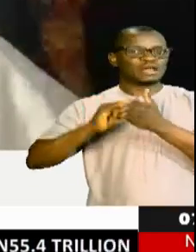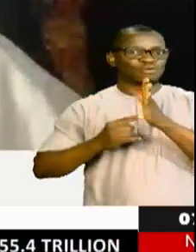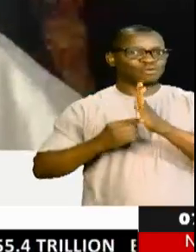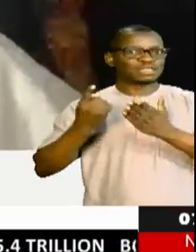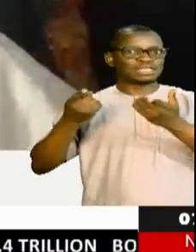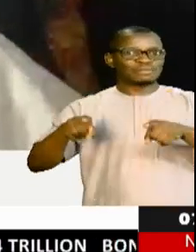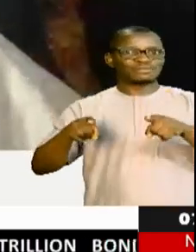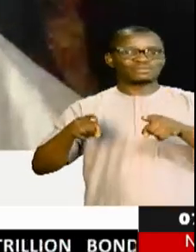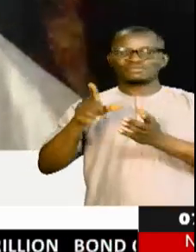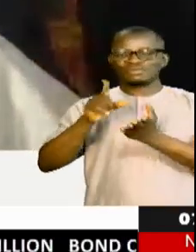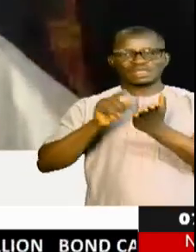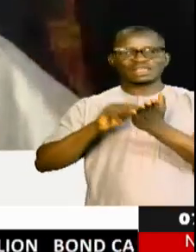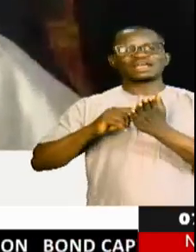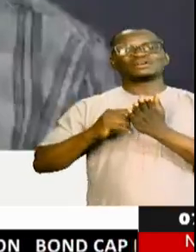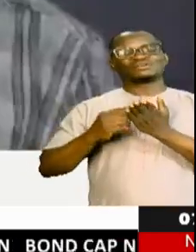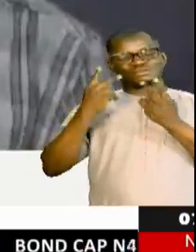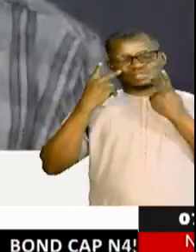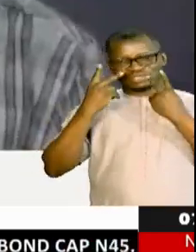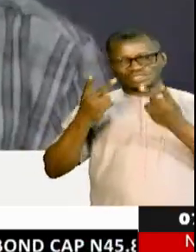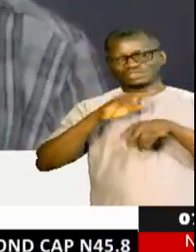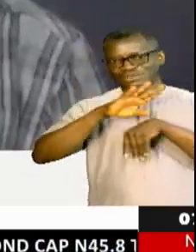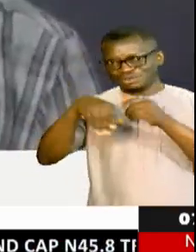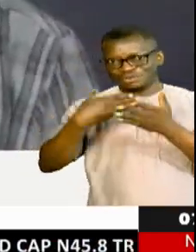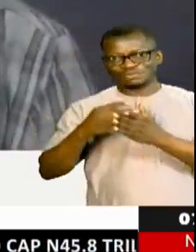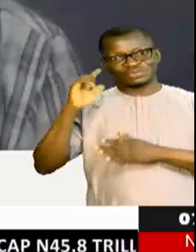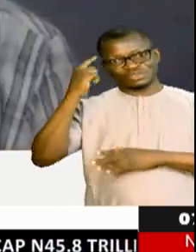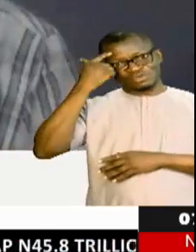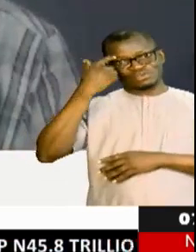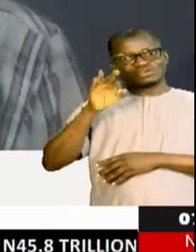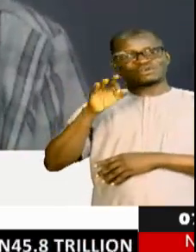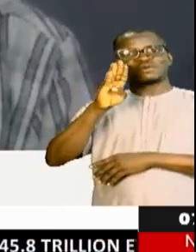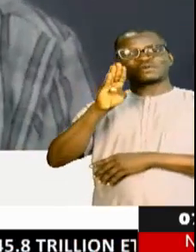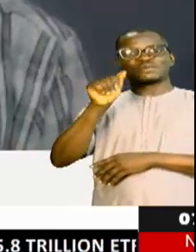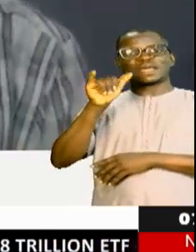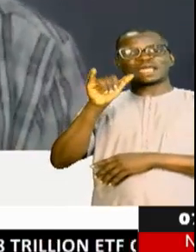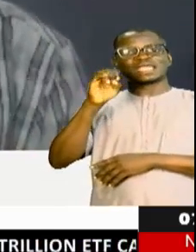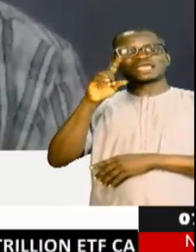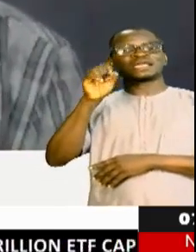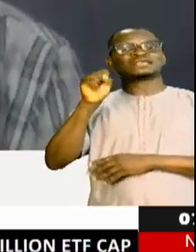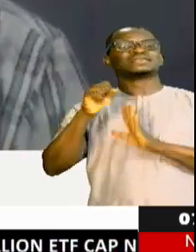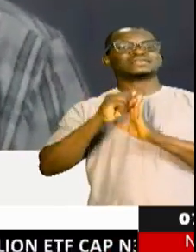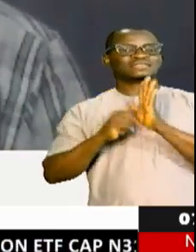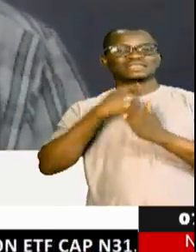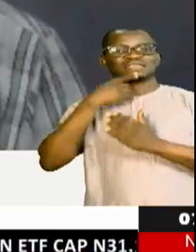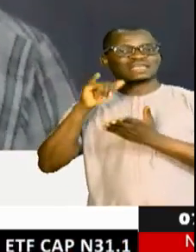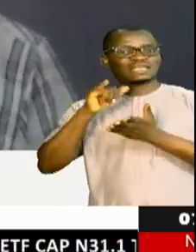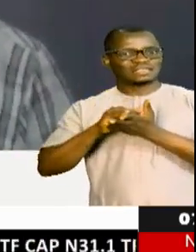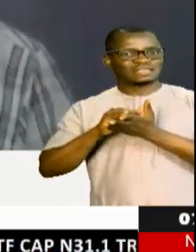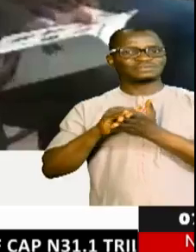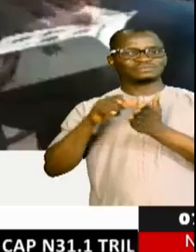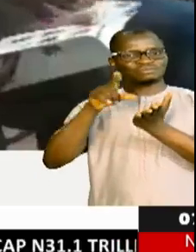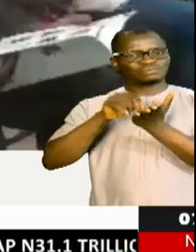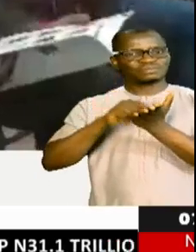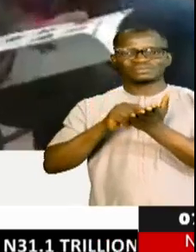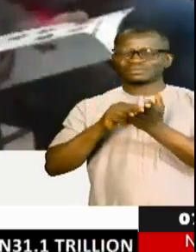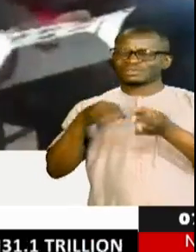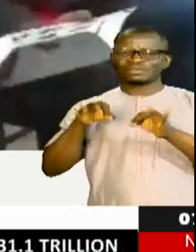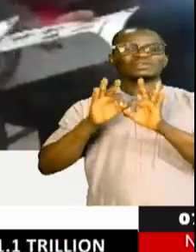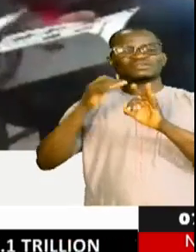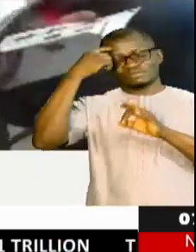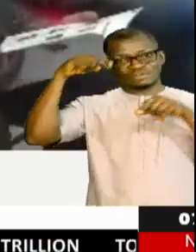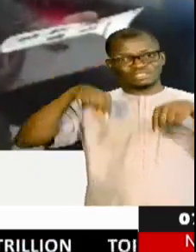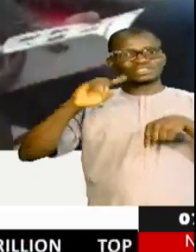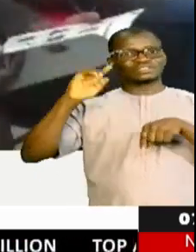will also be available of that information. Governor of Bayelsa State, Doye Diri, said the media serve as a beacon of hope for the country's